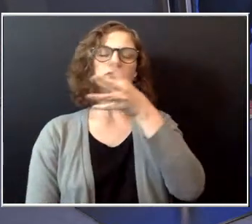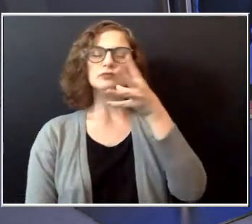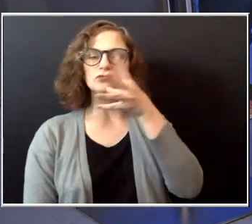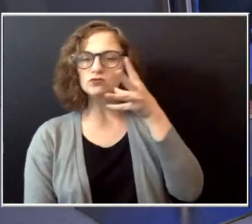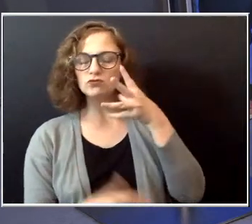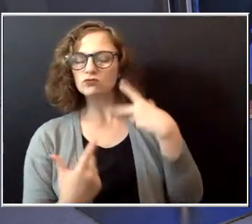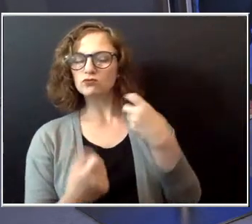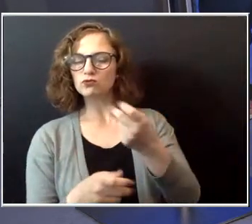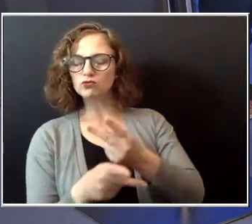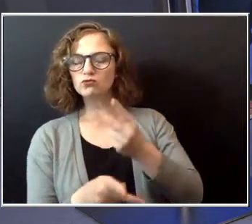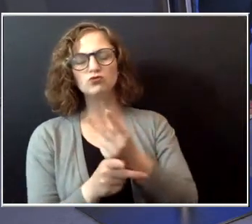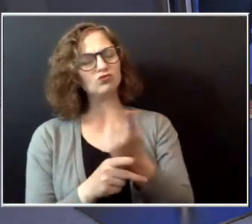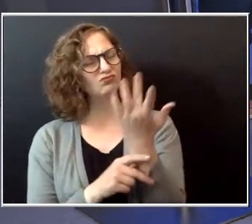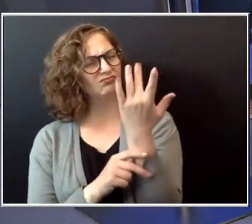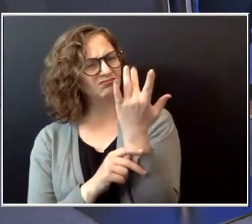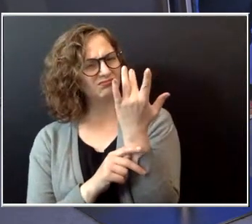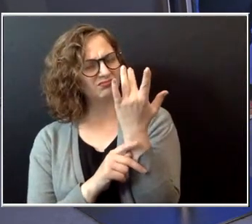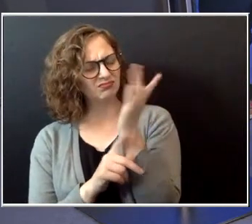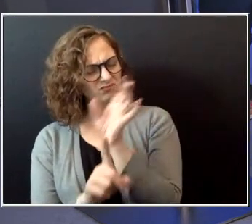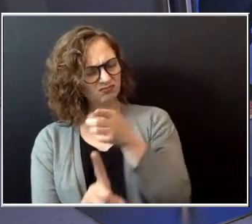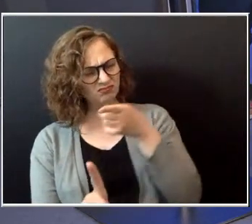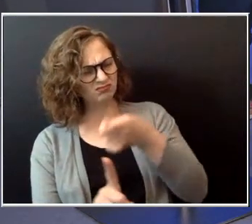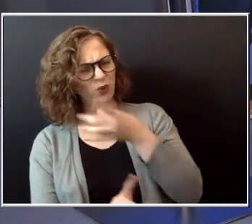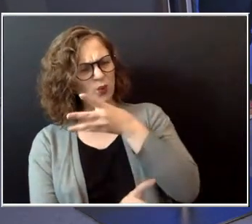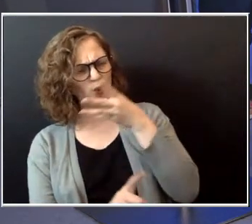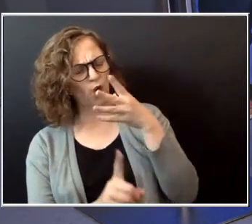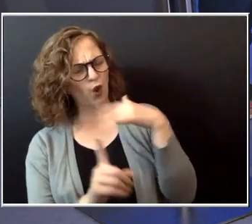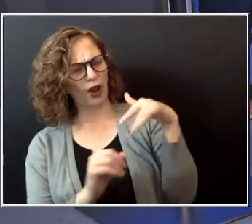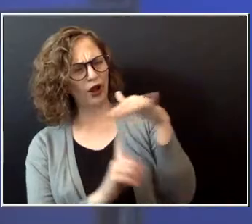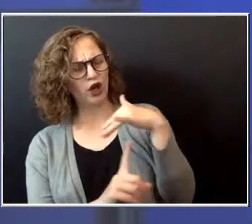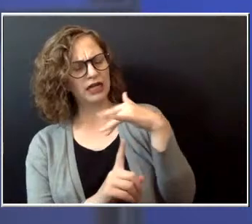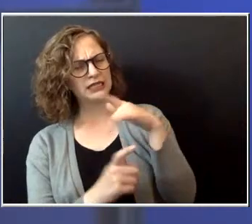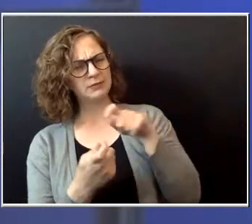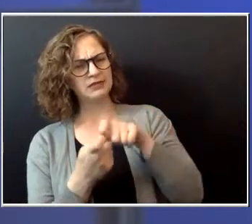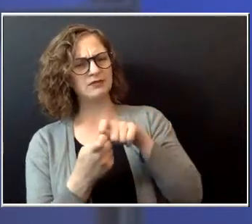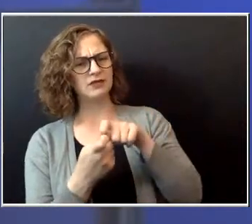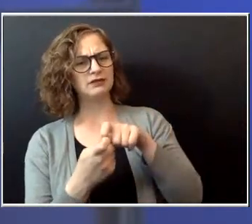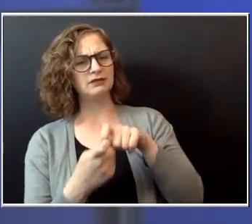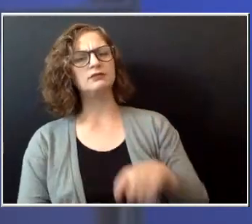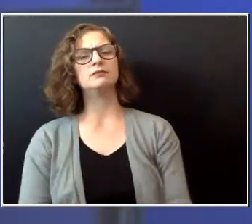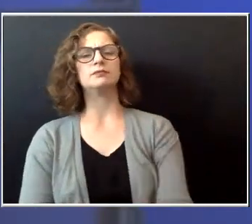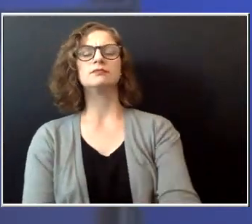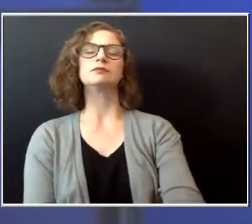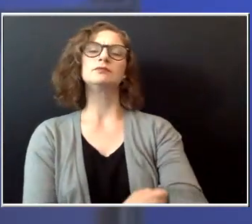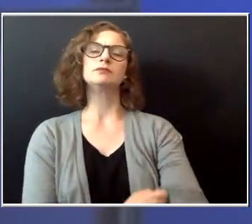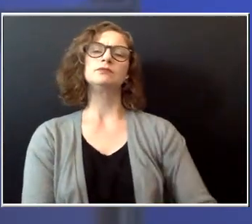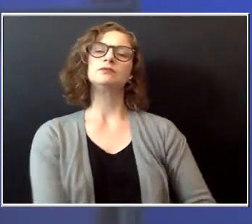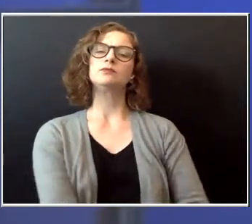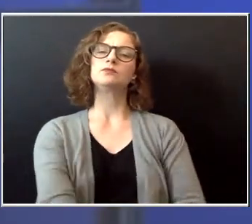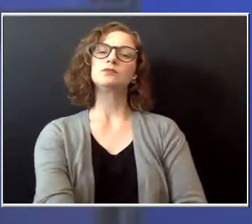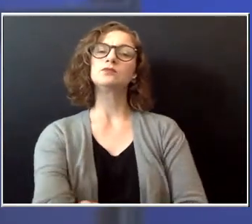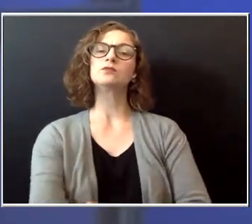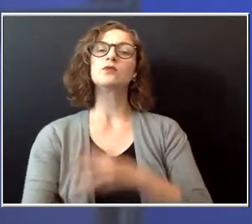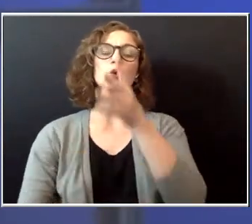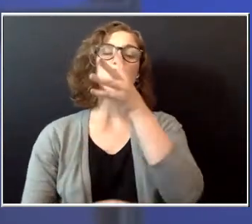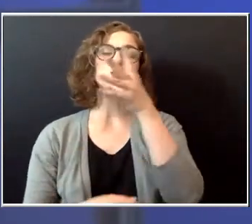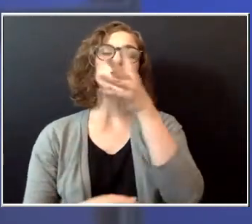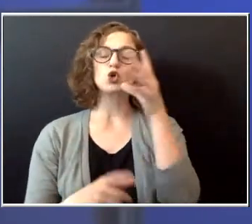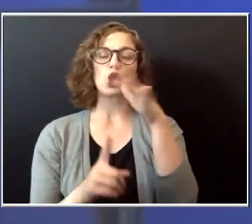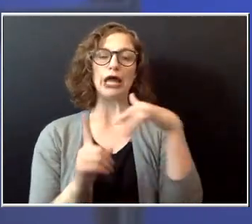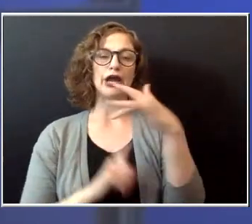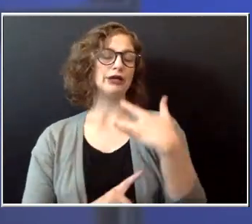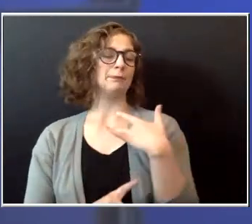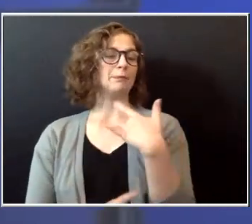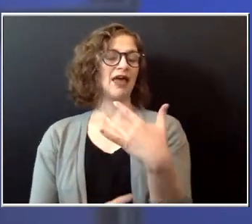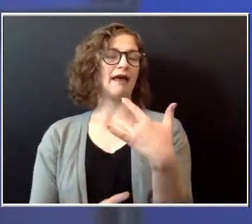why focus on people in rural areas? So people in rural areas have access barriers to health care,